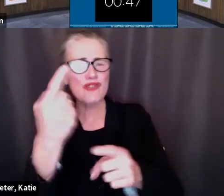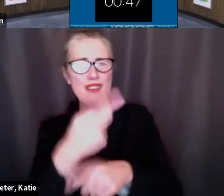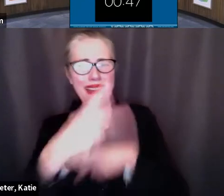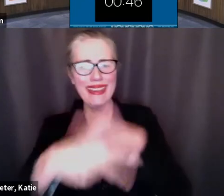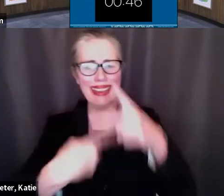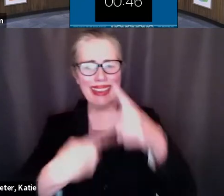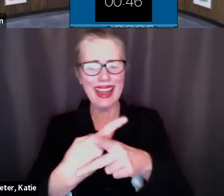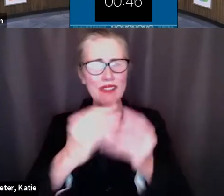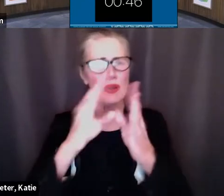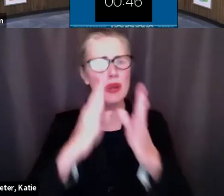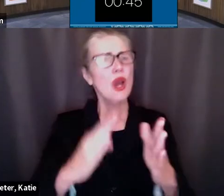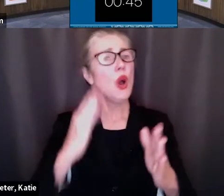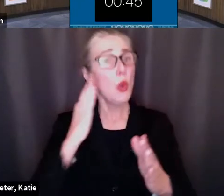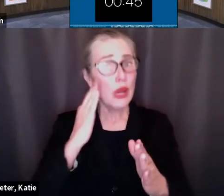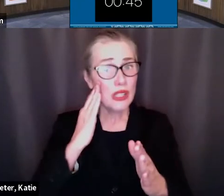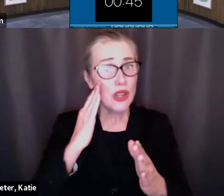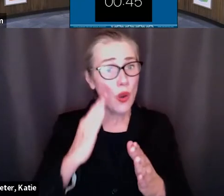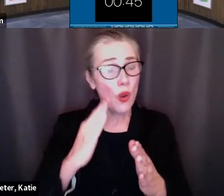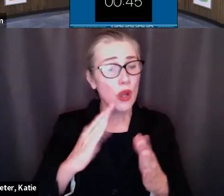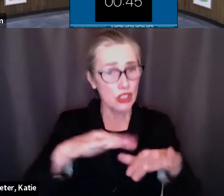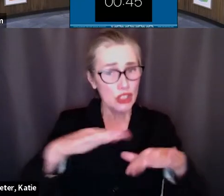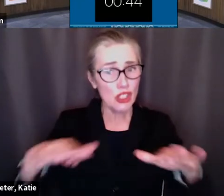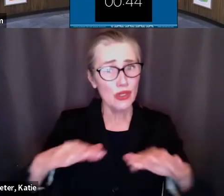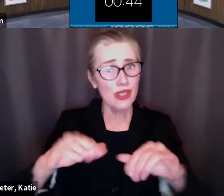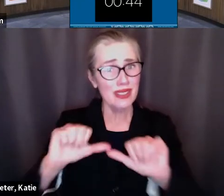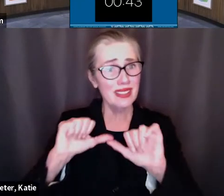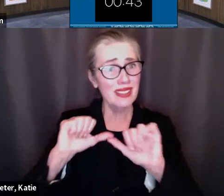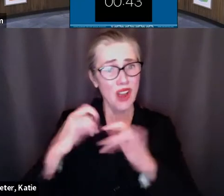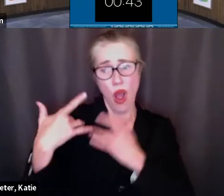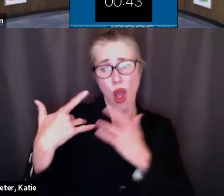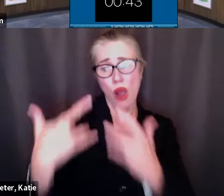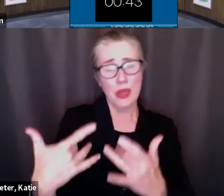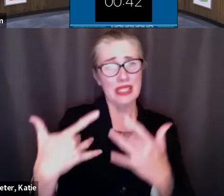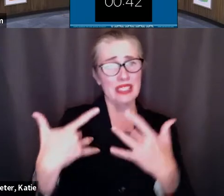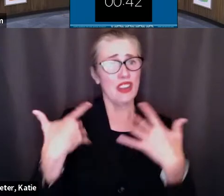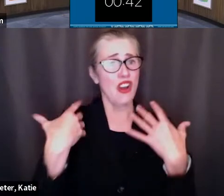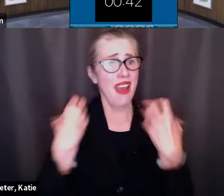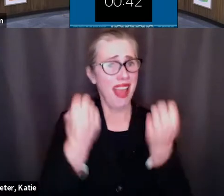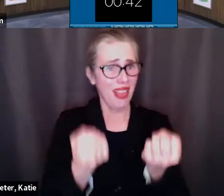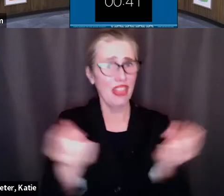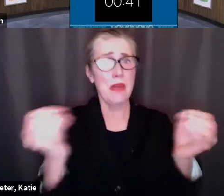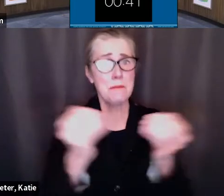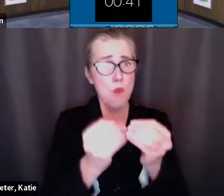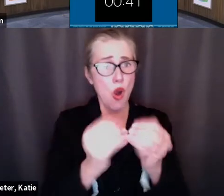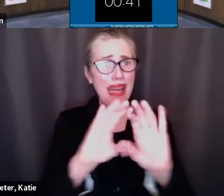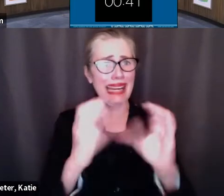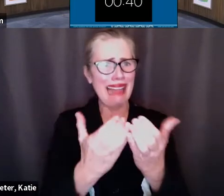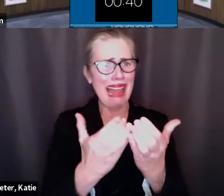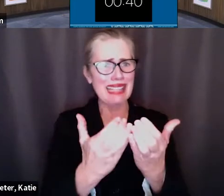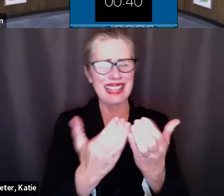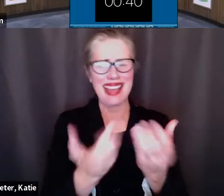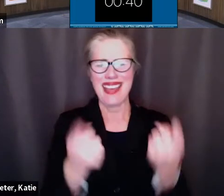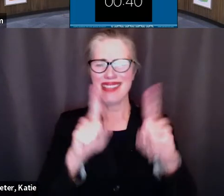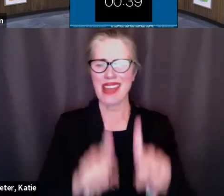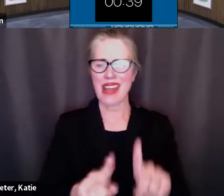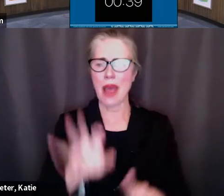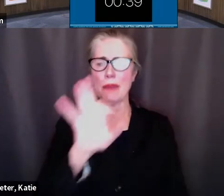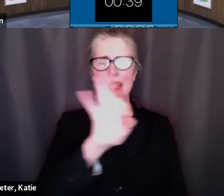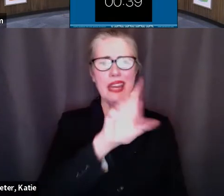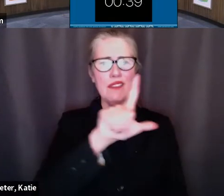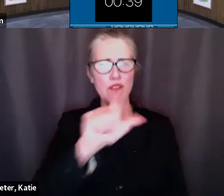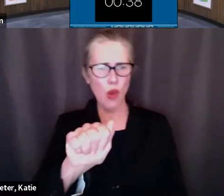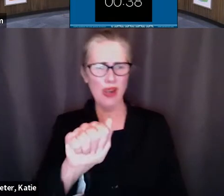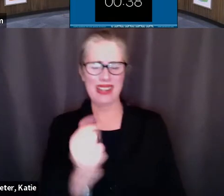class that was a study done in florida a year ago by mark zuckerberg so that's really dishonest for you guys